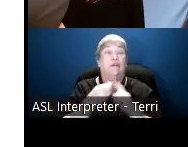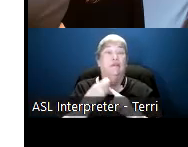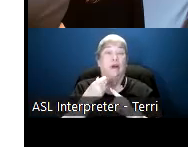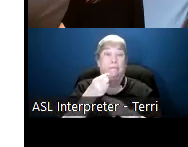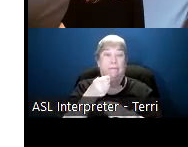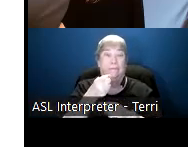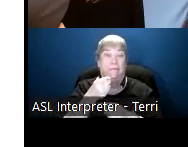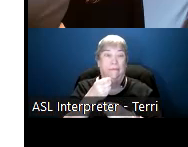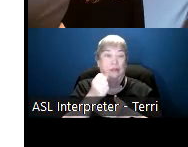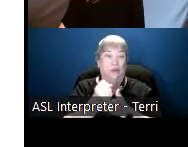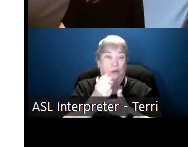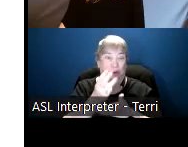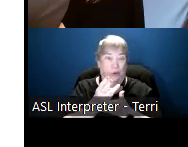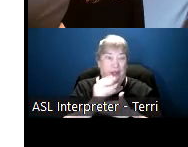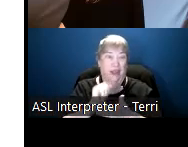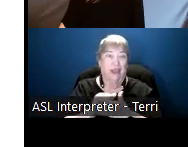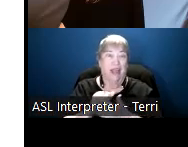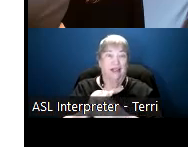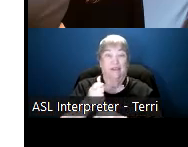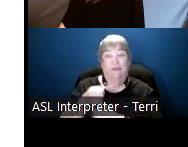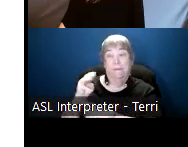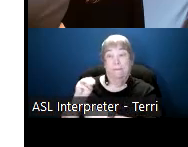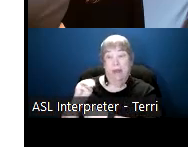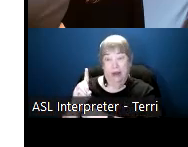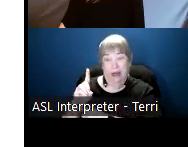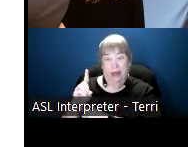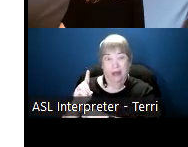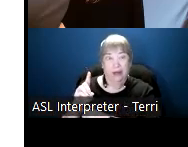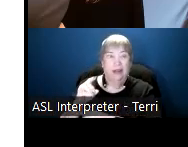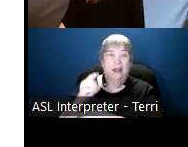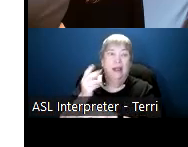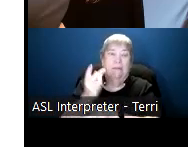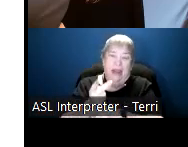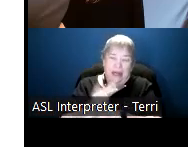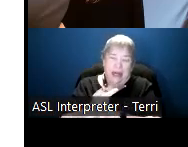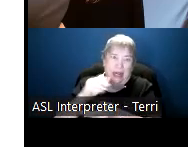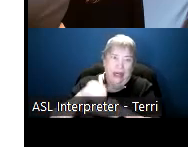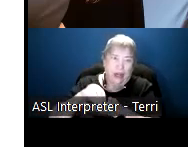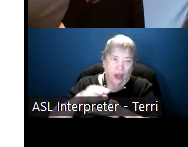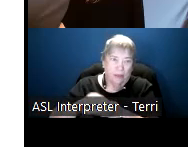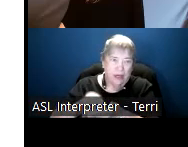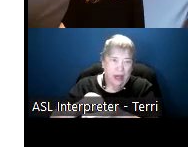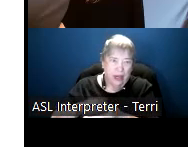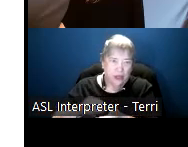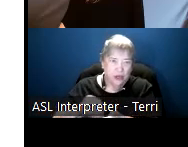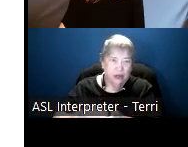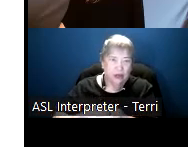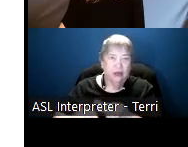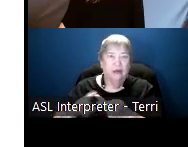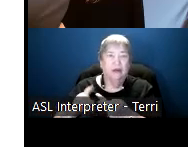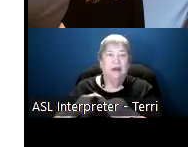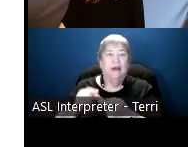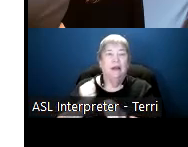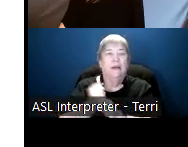they like us to share with you. So maintaining documentation, make the free of service clear, and